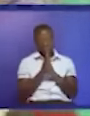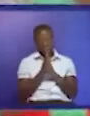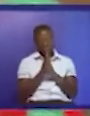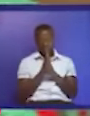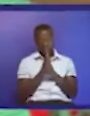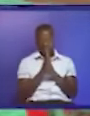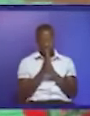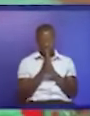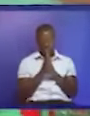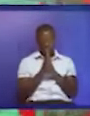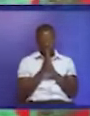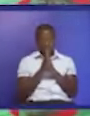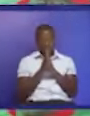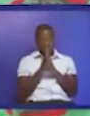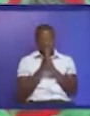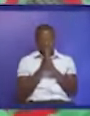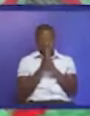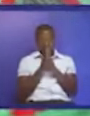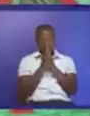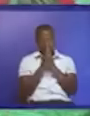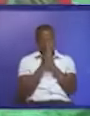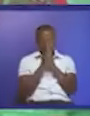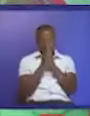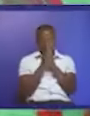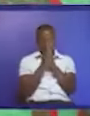Open your mouth and pray.